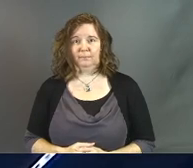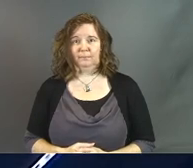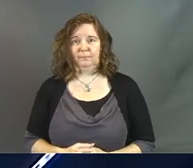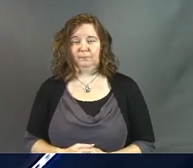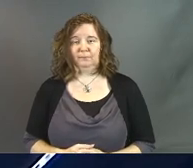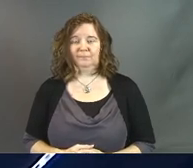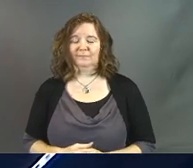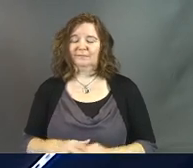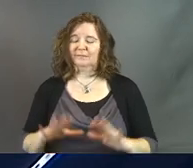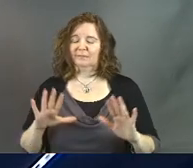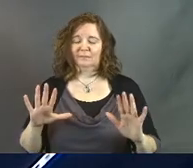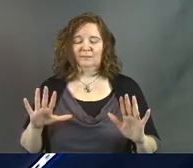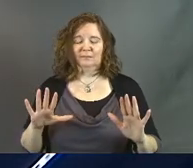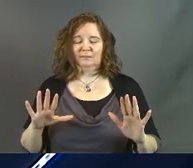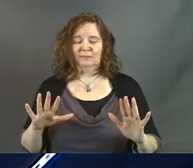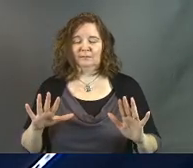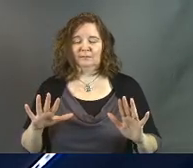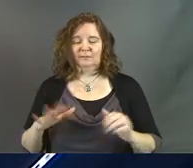Now,